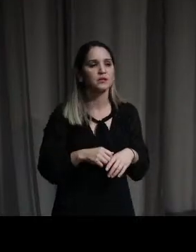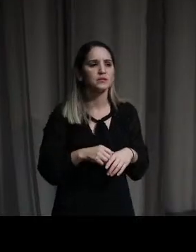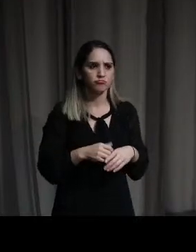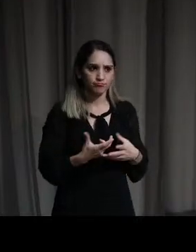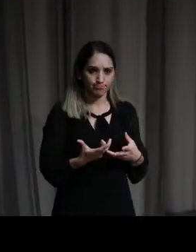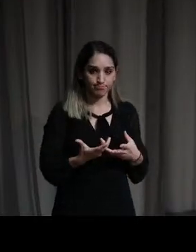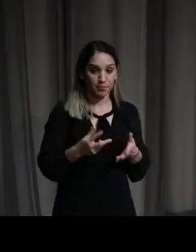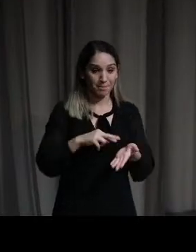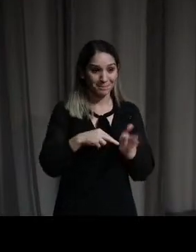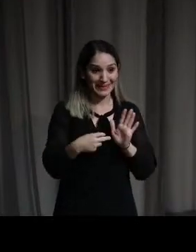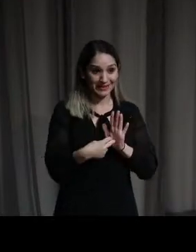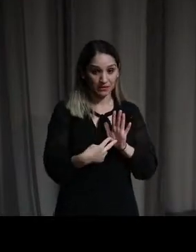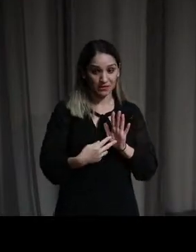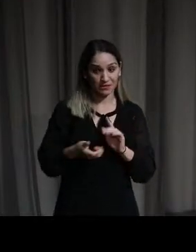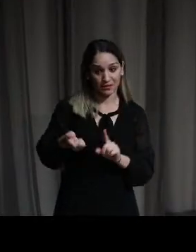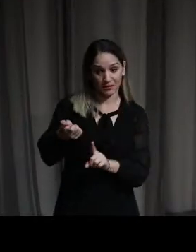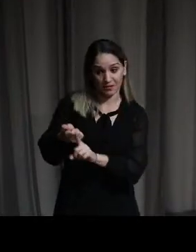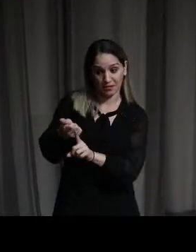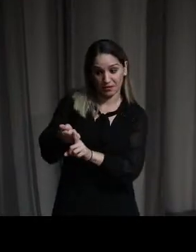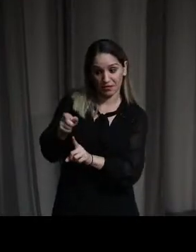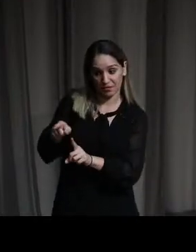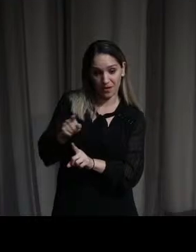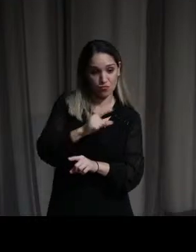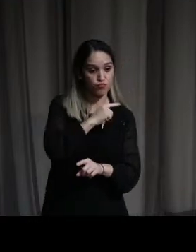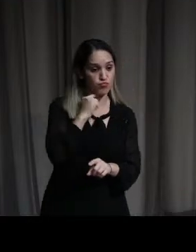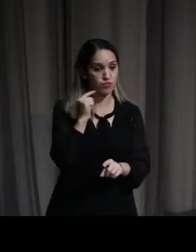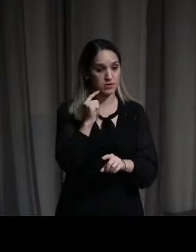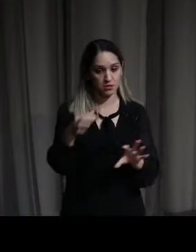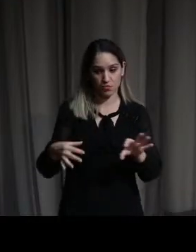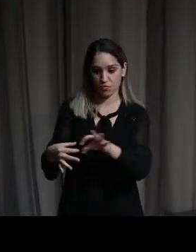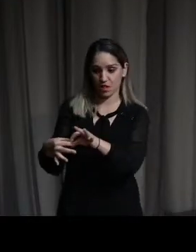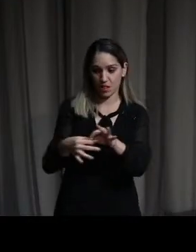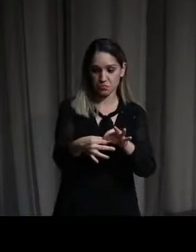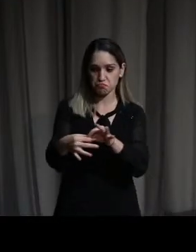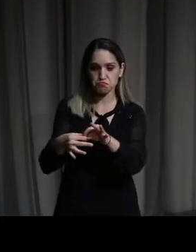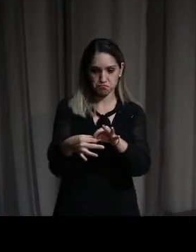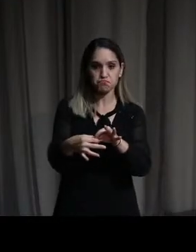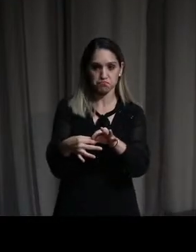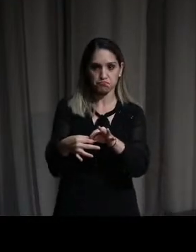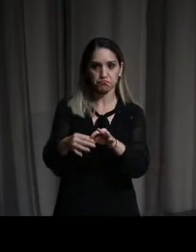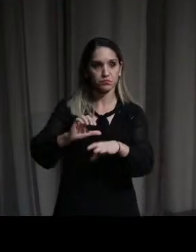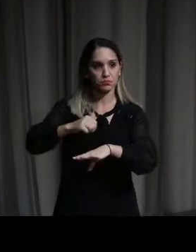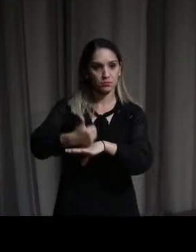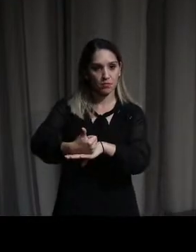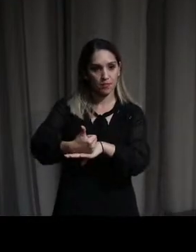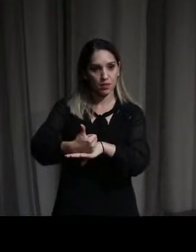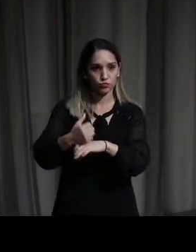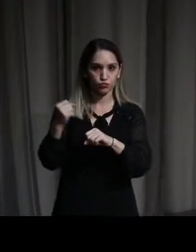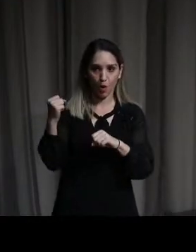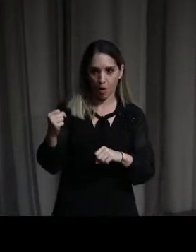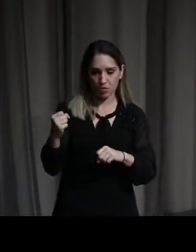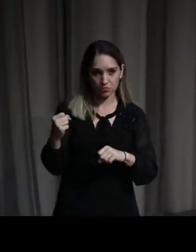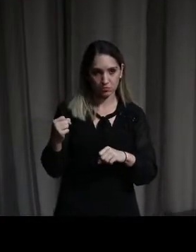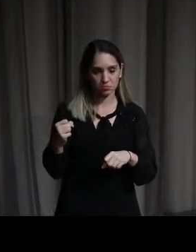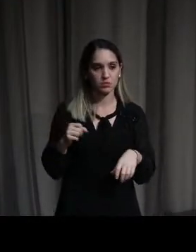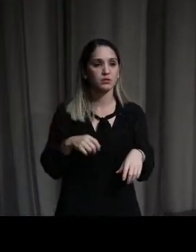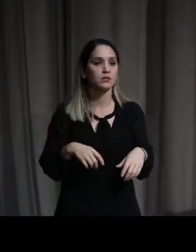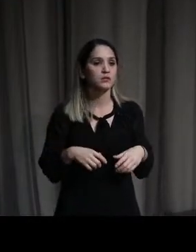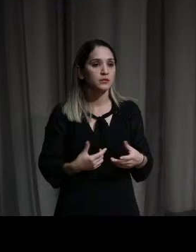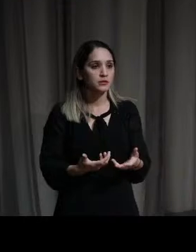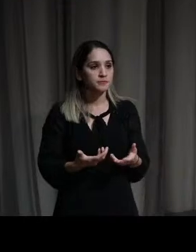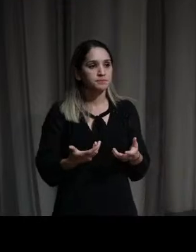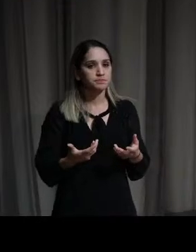between them was very close, and also suggested that there wasn't maybe